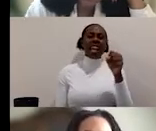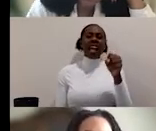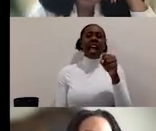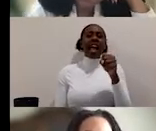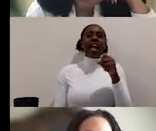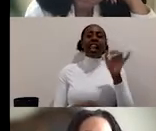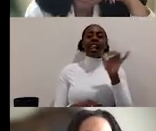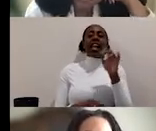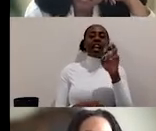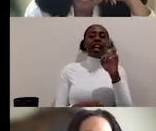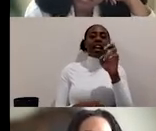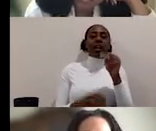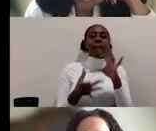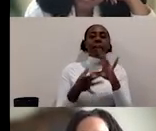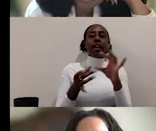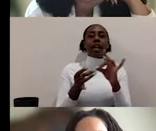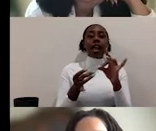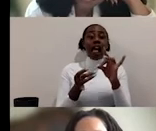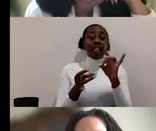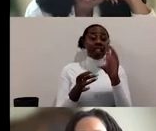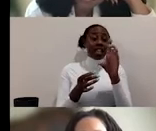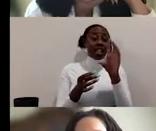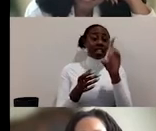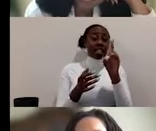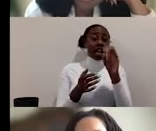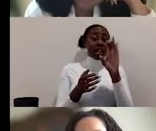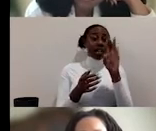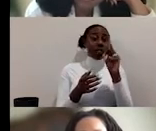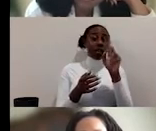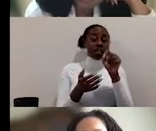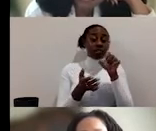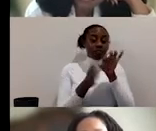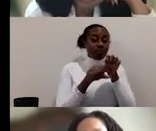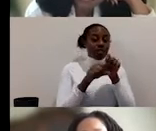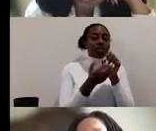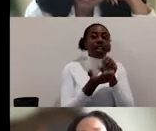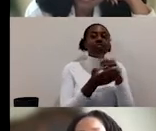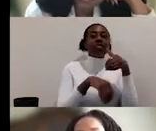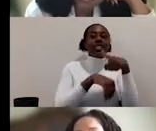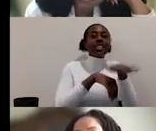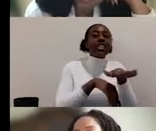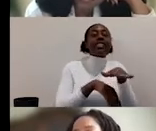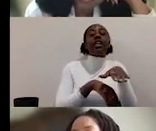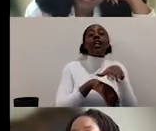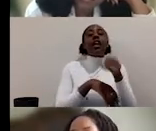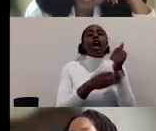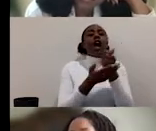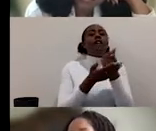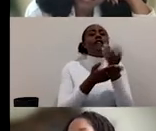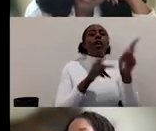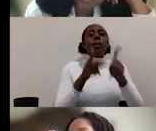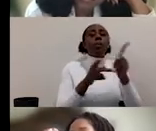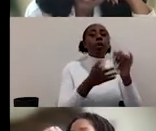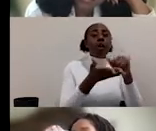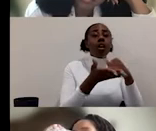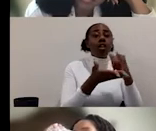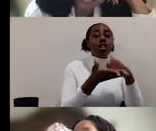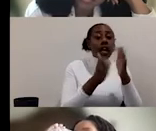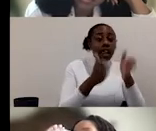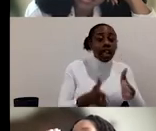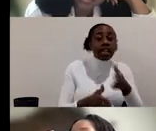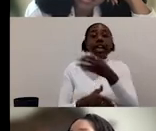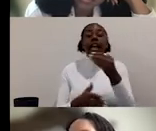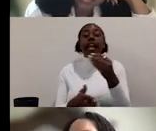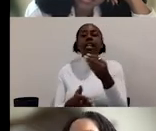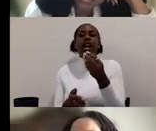that the leaked documents were sent to a couple journalists and Congress folks, Out of those five people, only one person